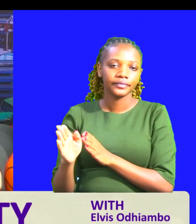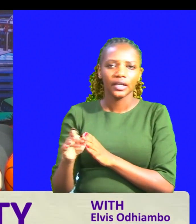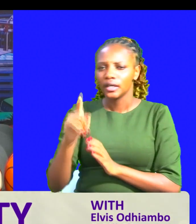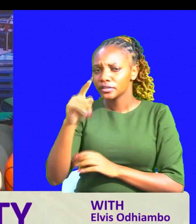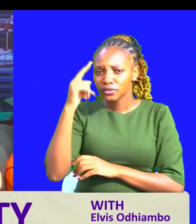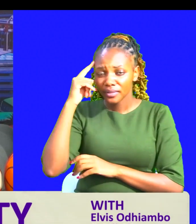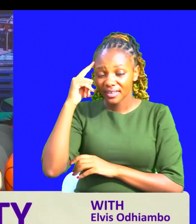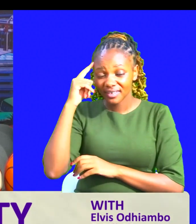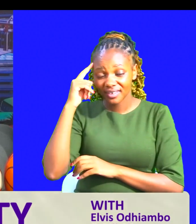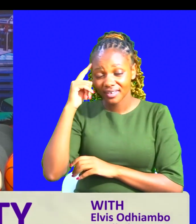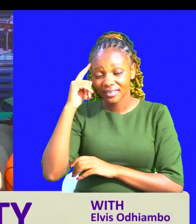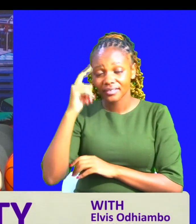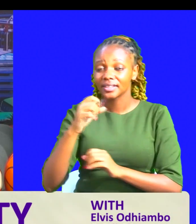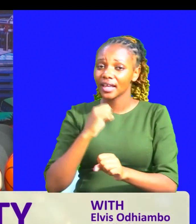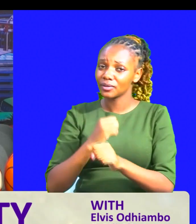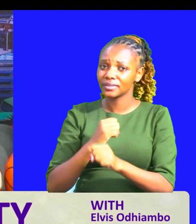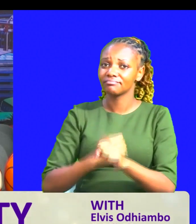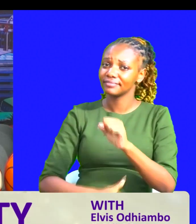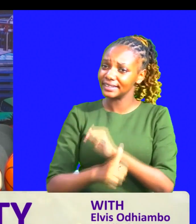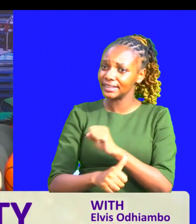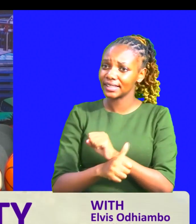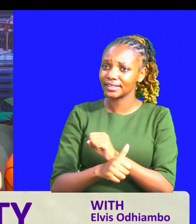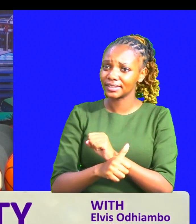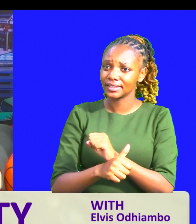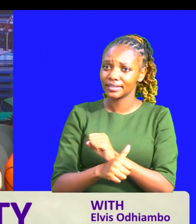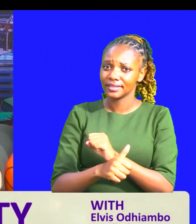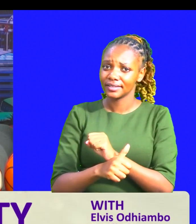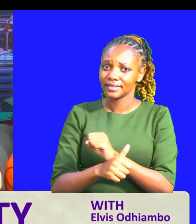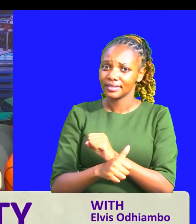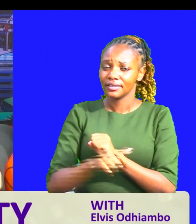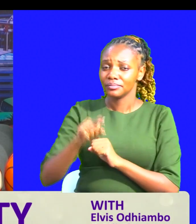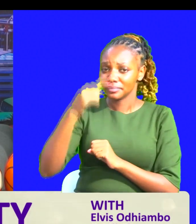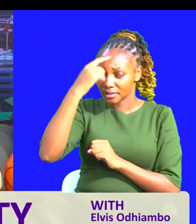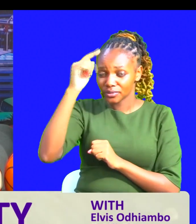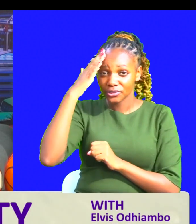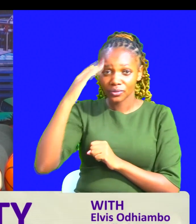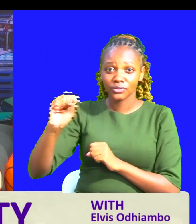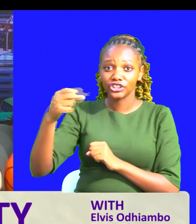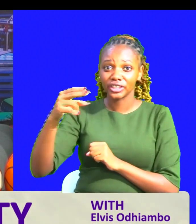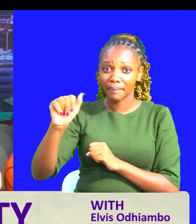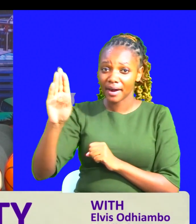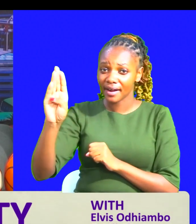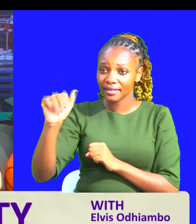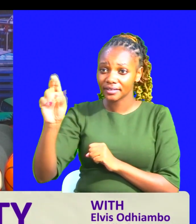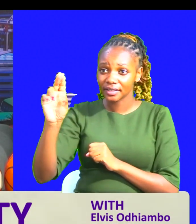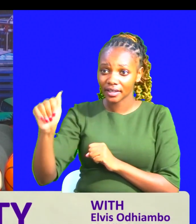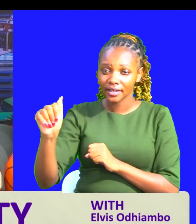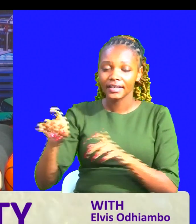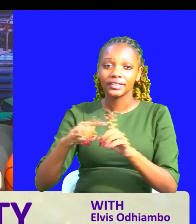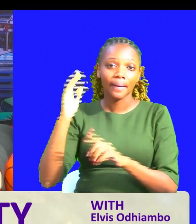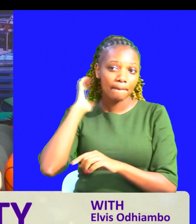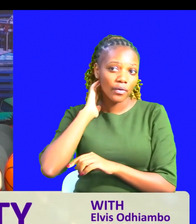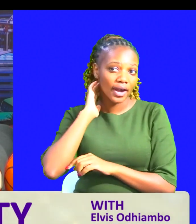think they are really trading dangerous waters? Because we understand the likes of Shabana, the likes of Muranga Seals, these are teams that they